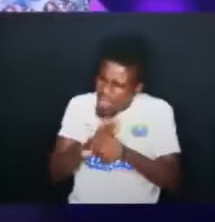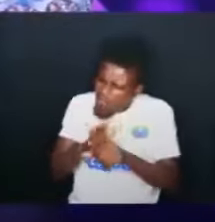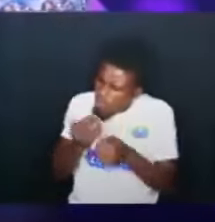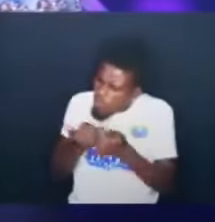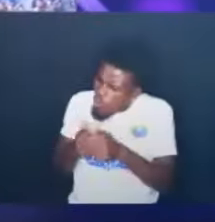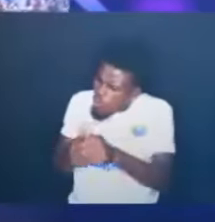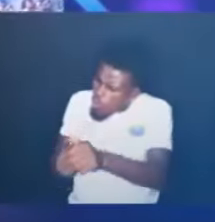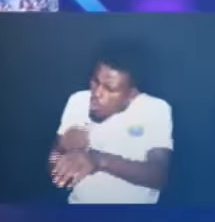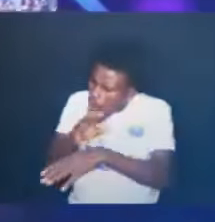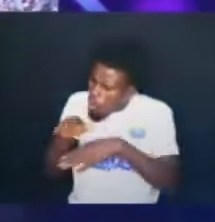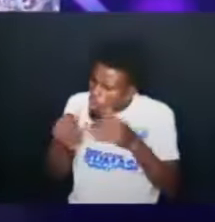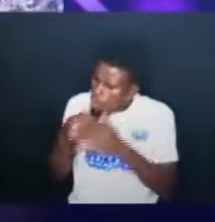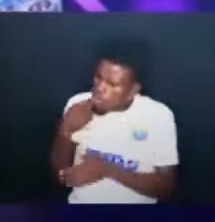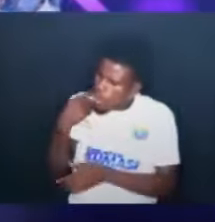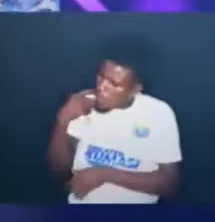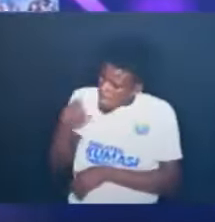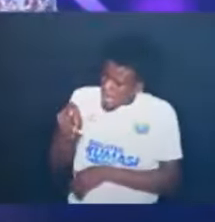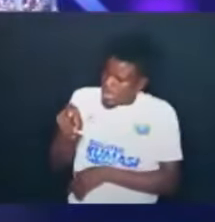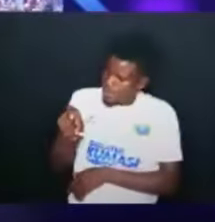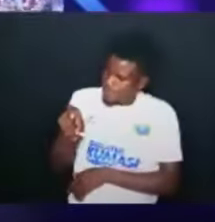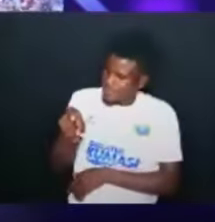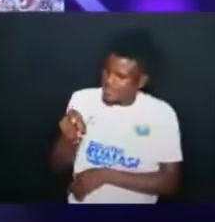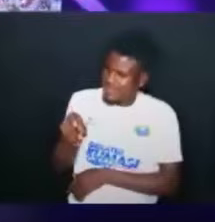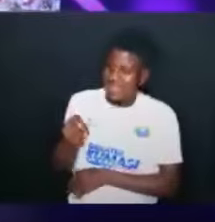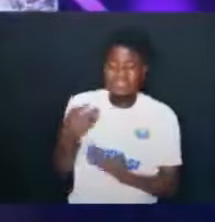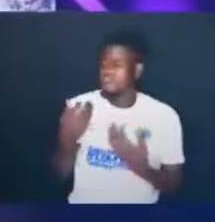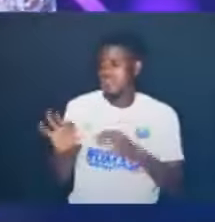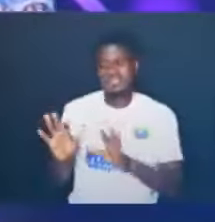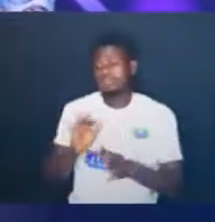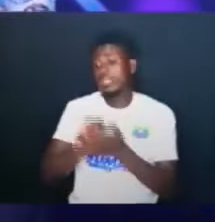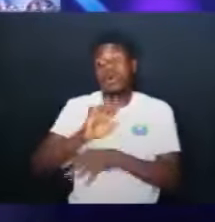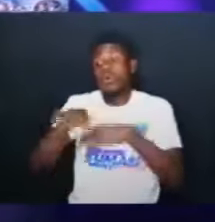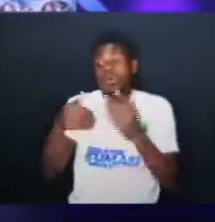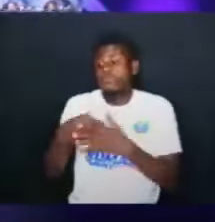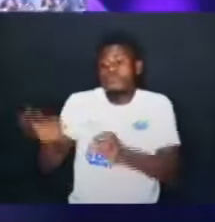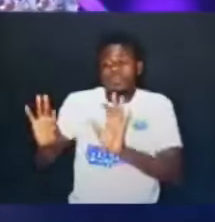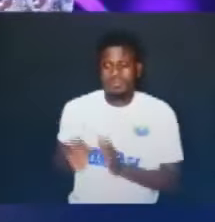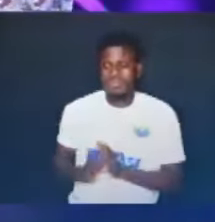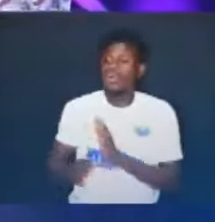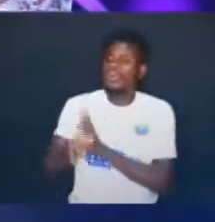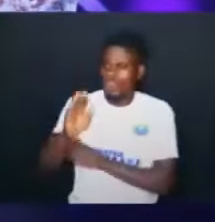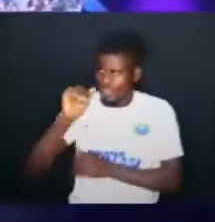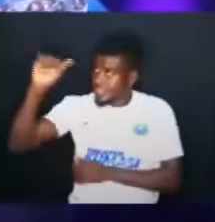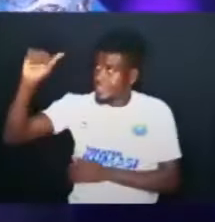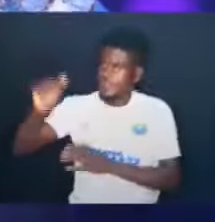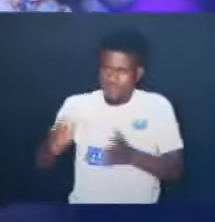his commands, na wo hwe se obedi ne mransem no nyina so, that's all. Yehia ni he will do the lifting.